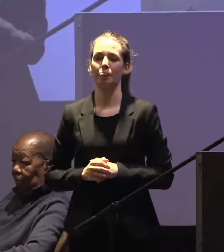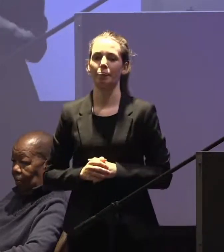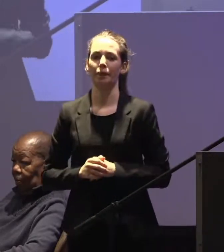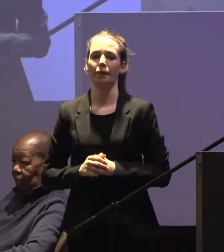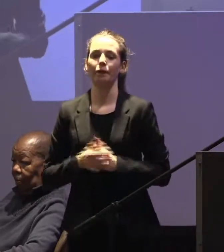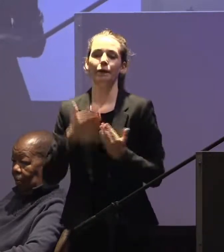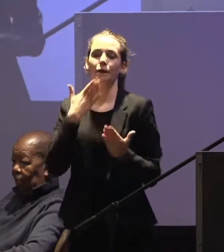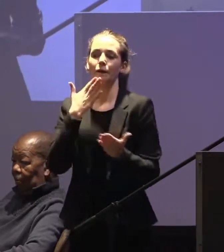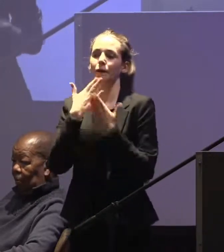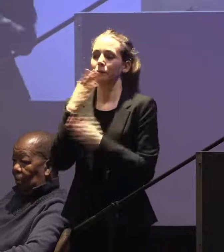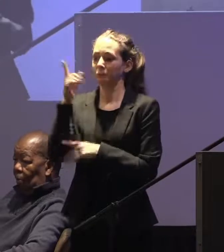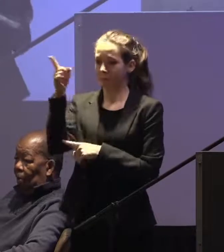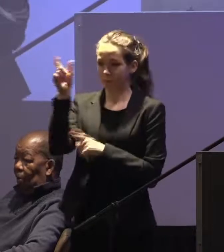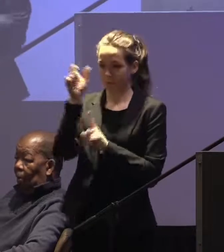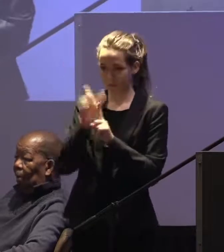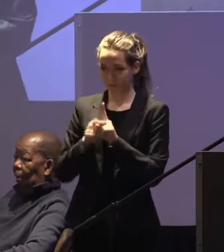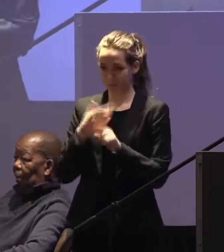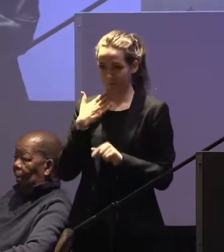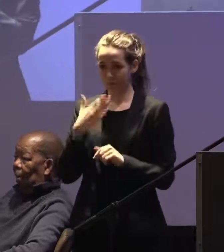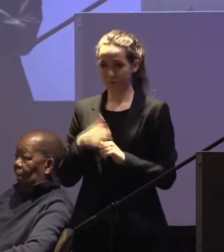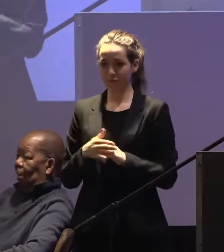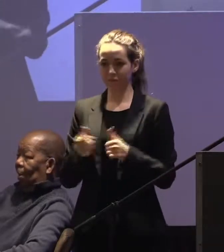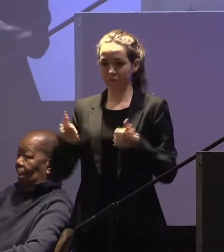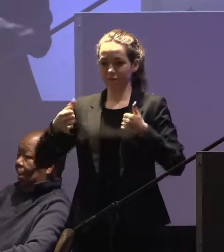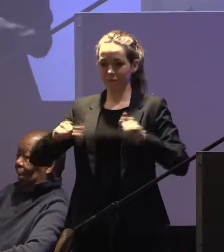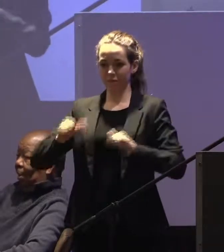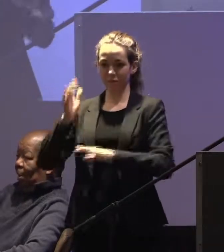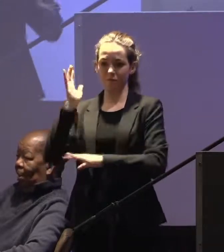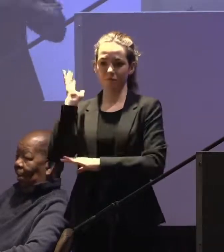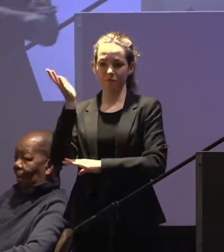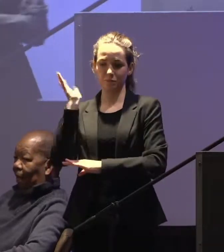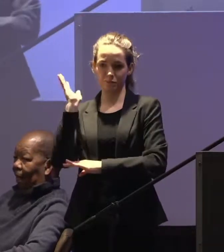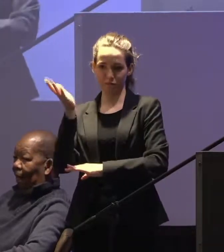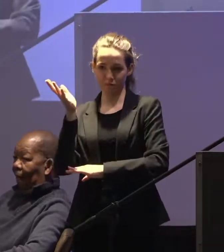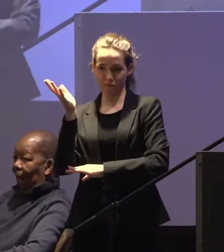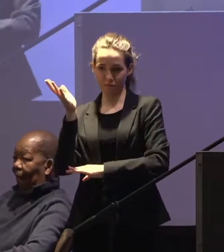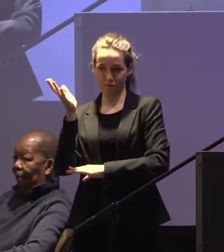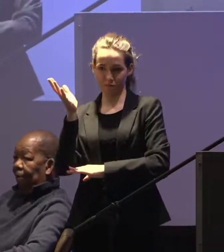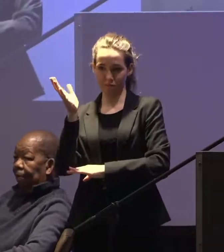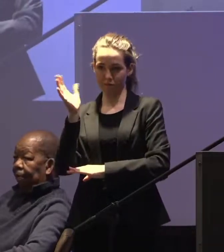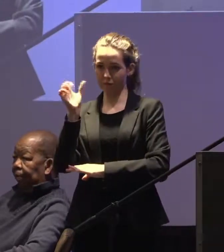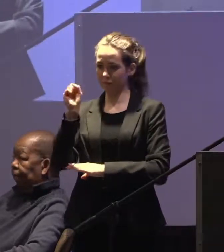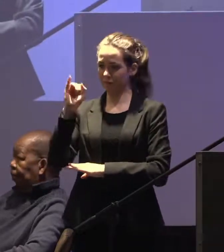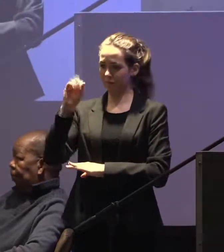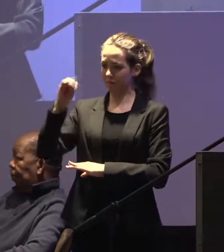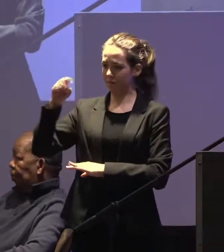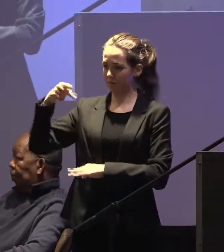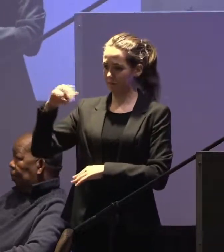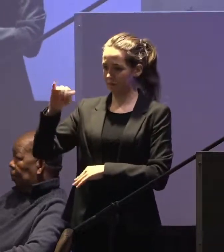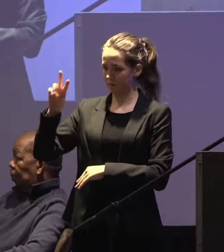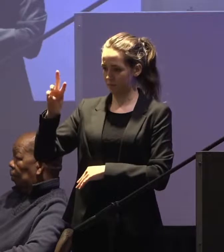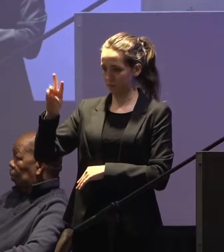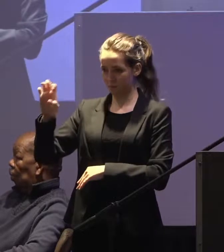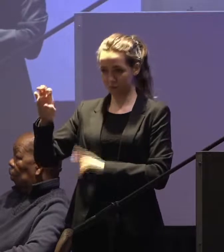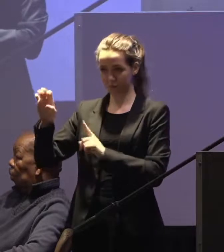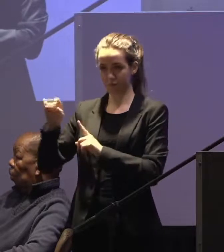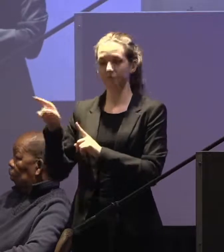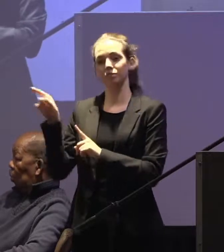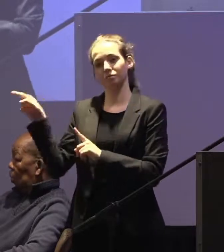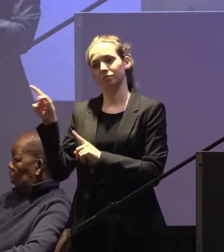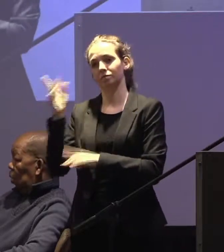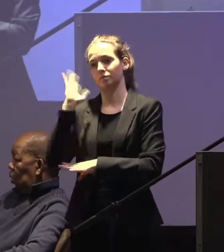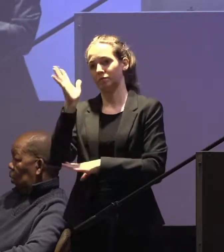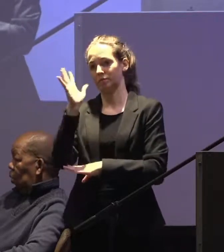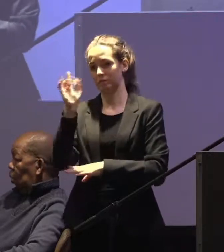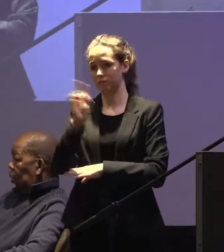Thank you very much, Shina. The next speaker will be Mr. Simpiwo Mavumengwana, who will be presenting